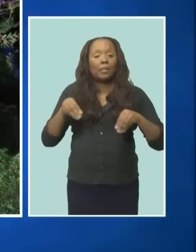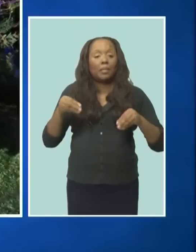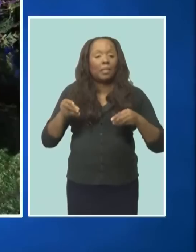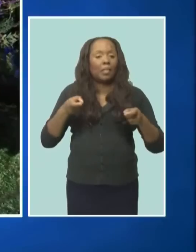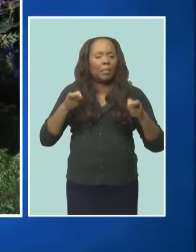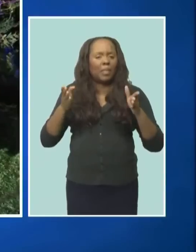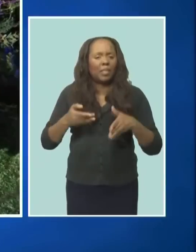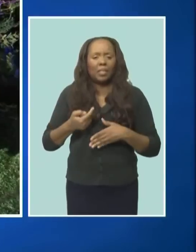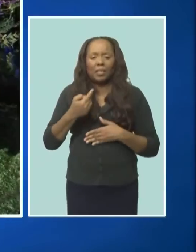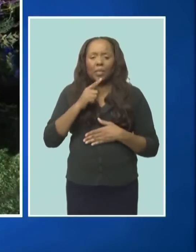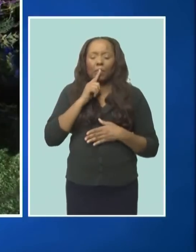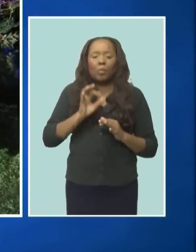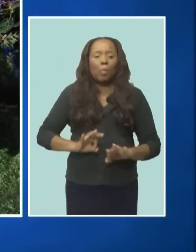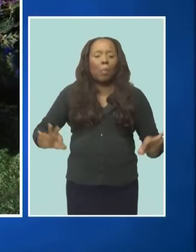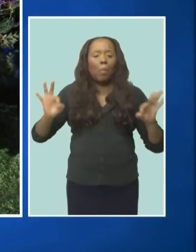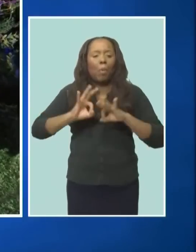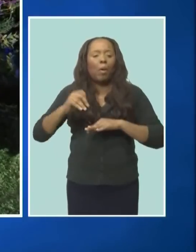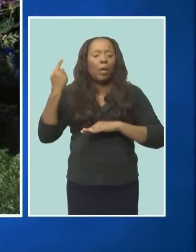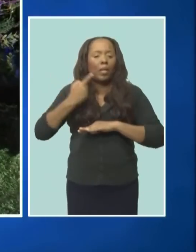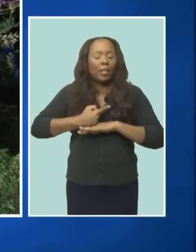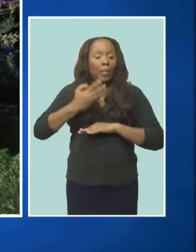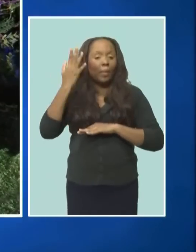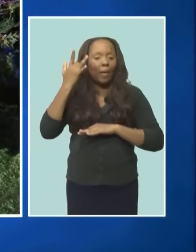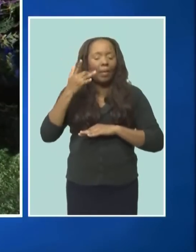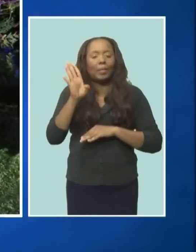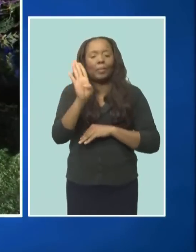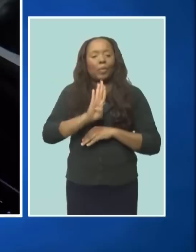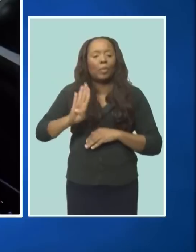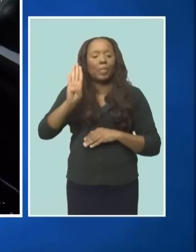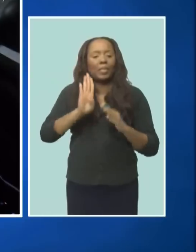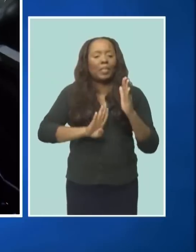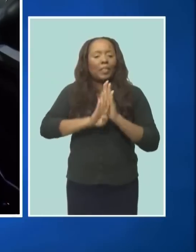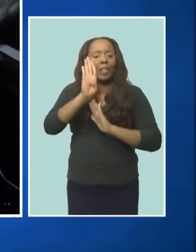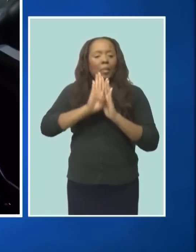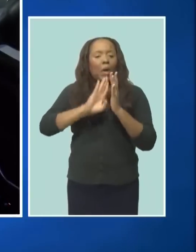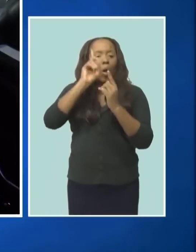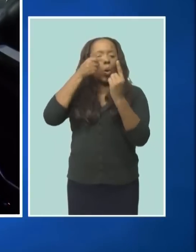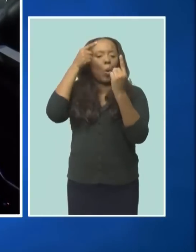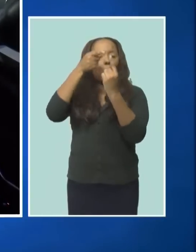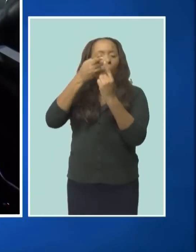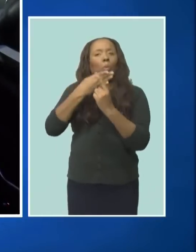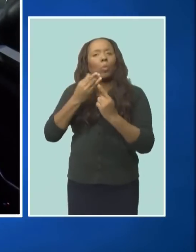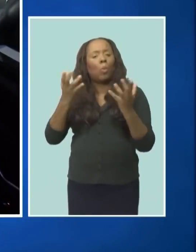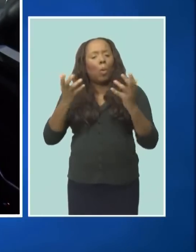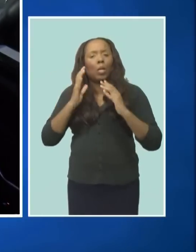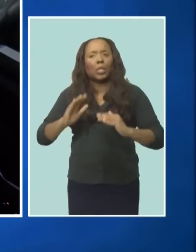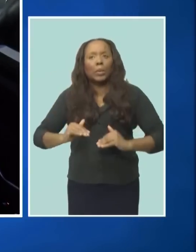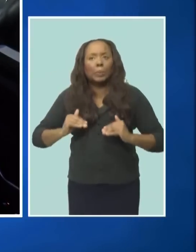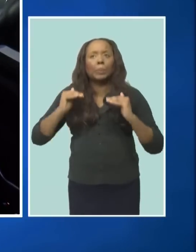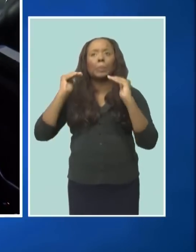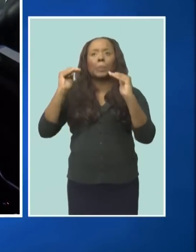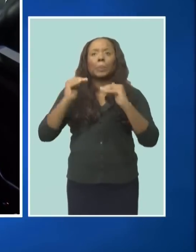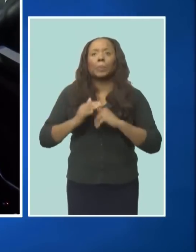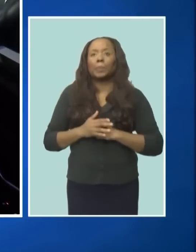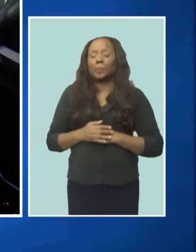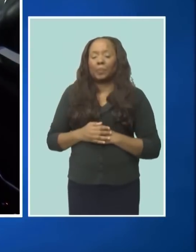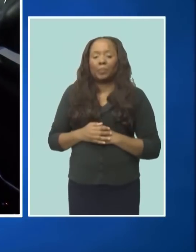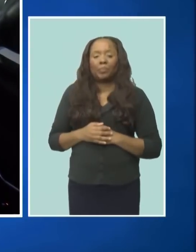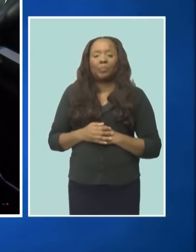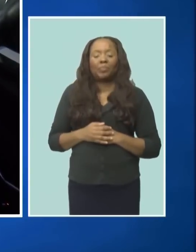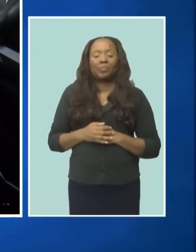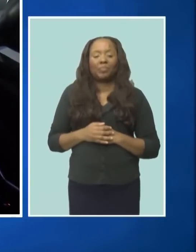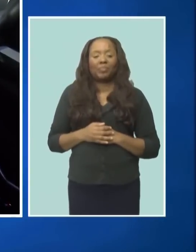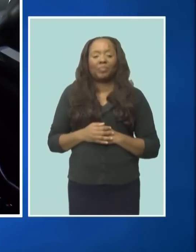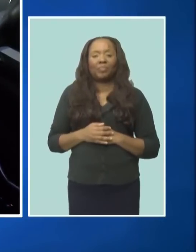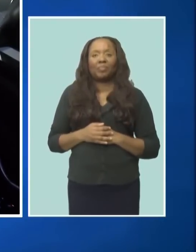automotive industry as it is in keeping with Barbados' development goals and moves the industry to the next level. You would find that a